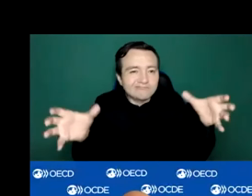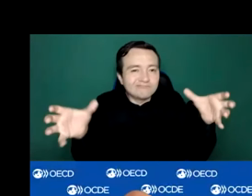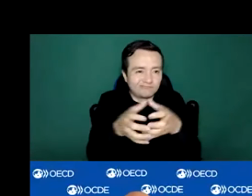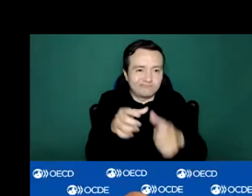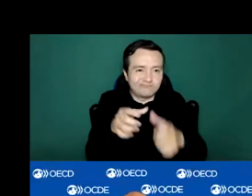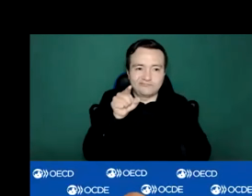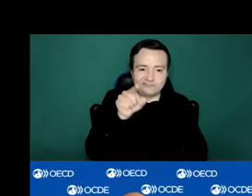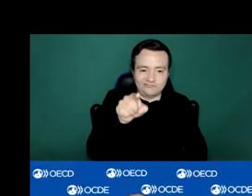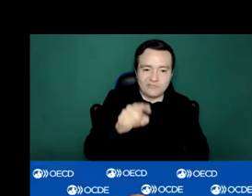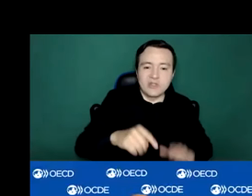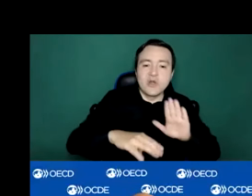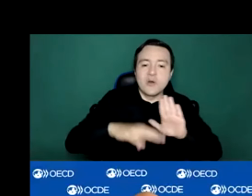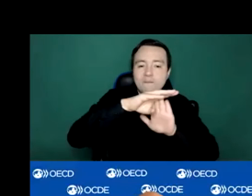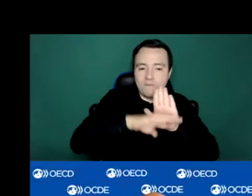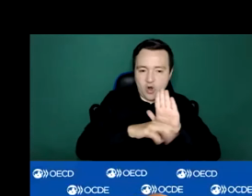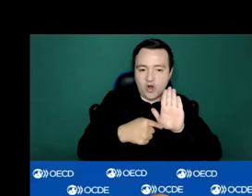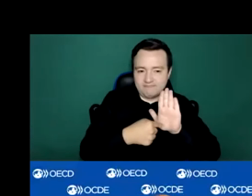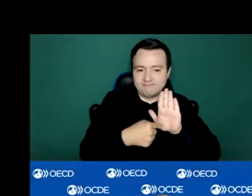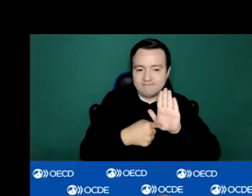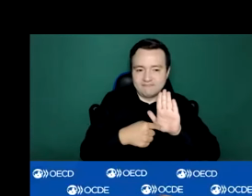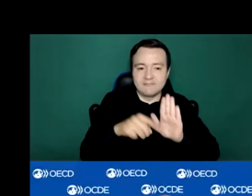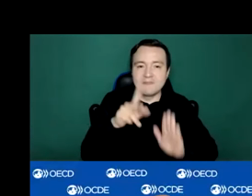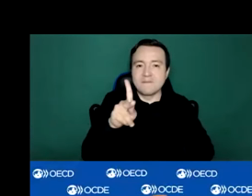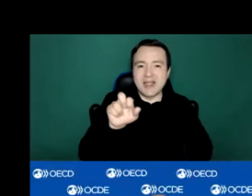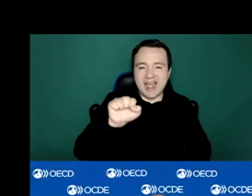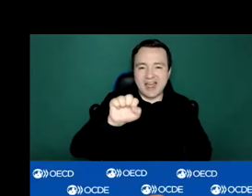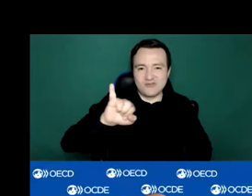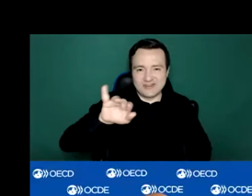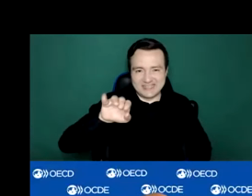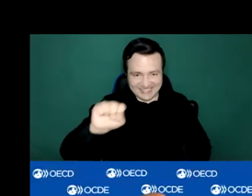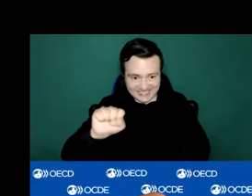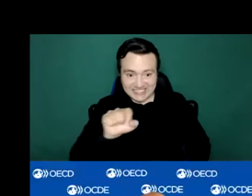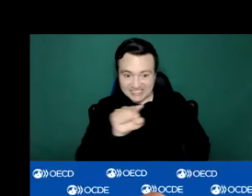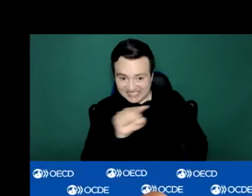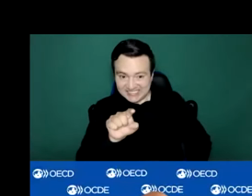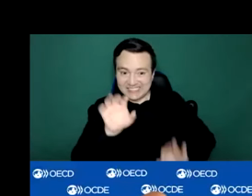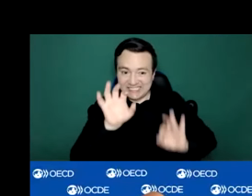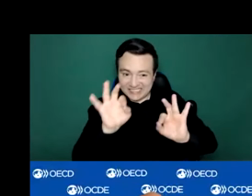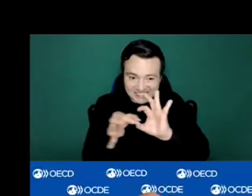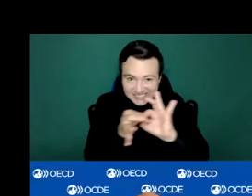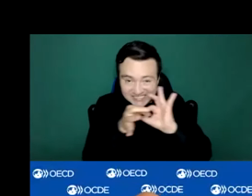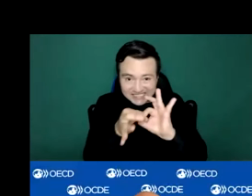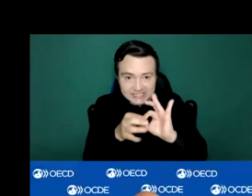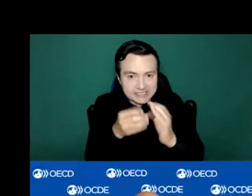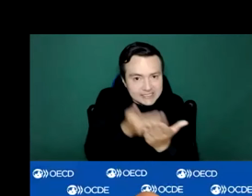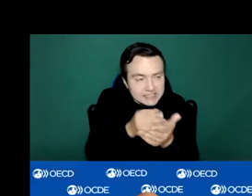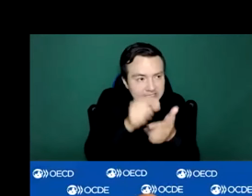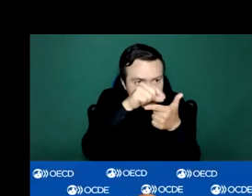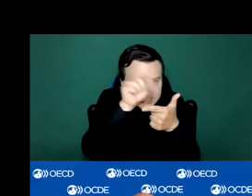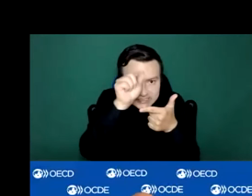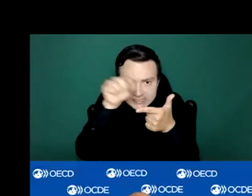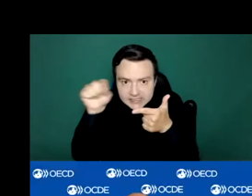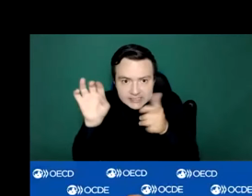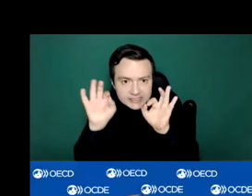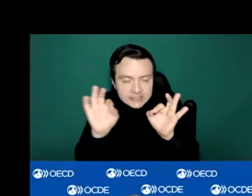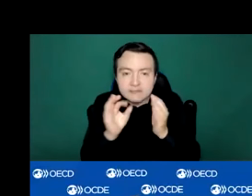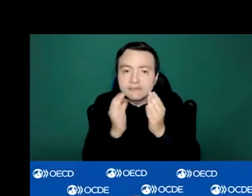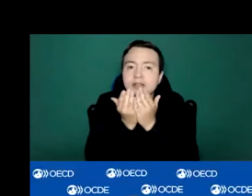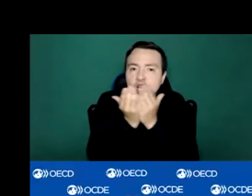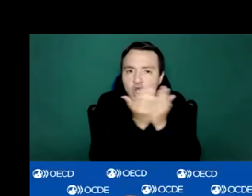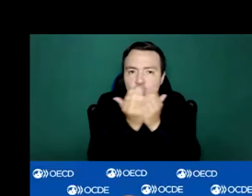is the OECD evaluation of educational systems. Now we're working to put together